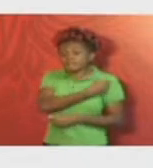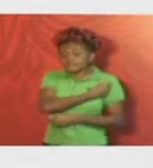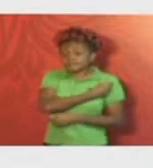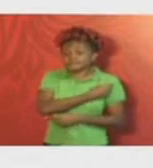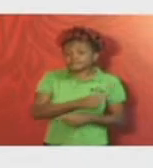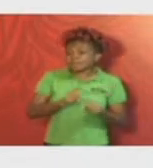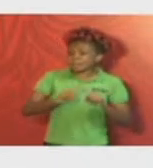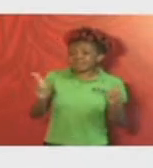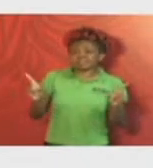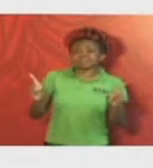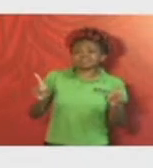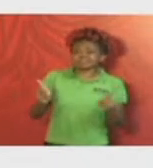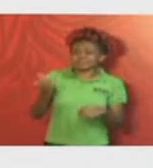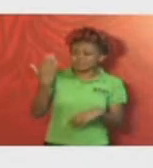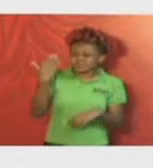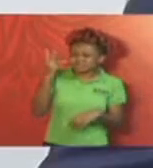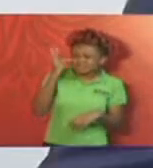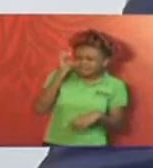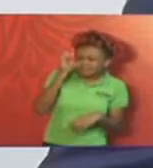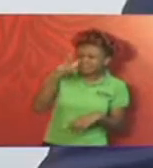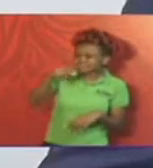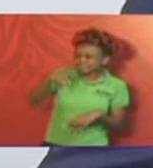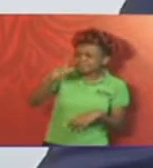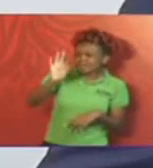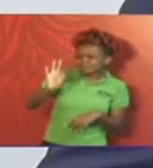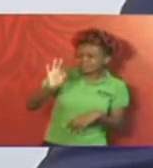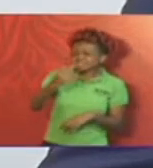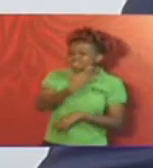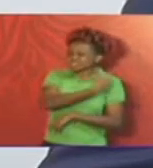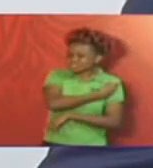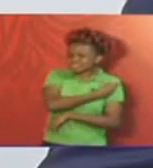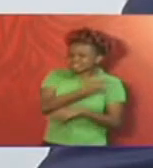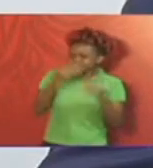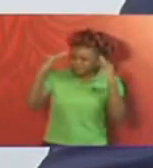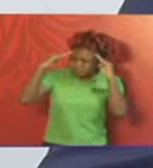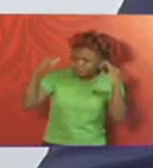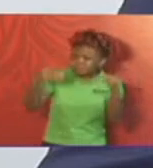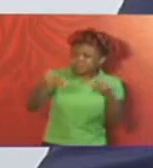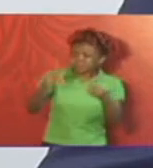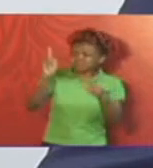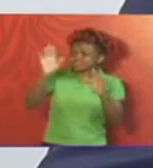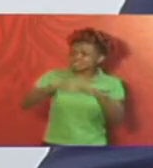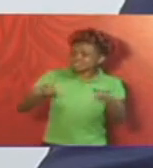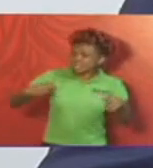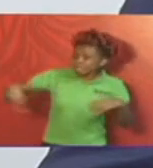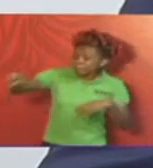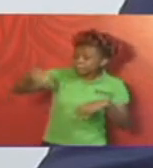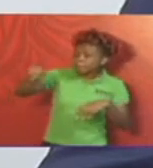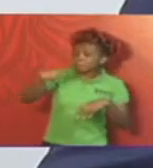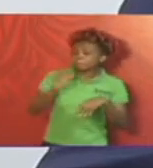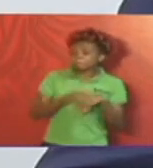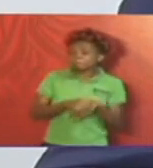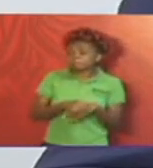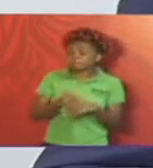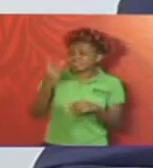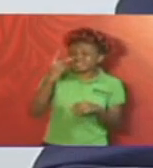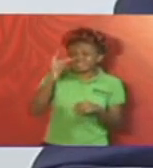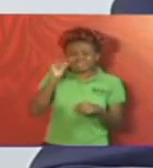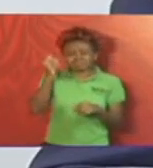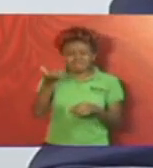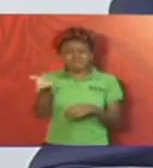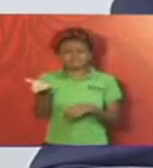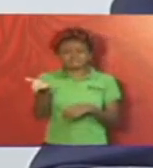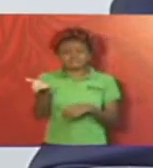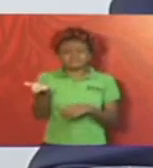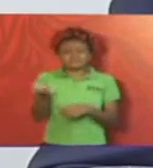12 to 18? Thank you. So I will take the second question. I can't see anything in the report that